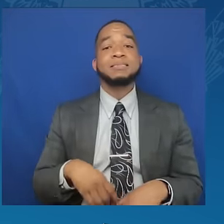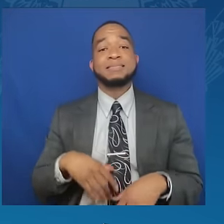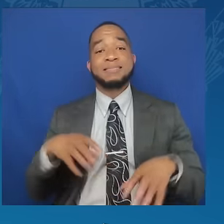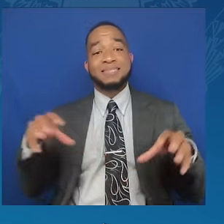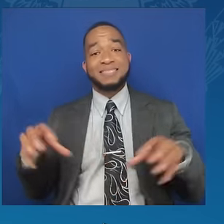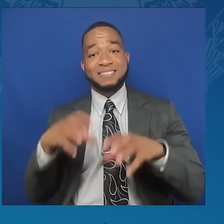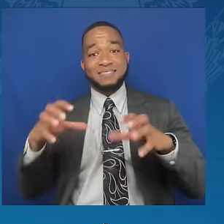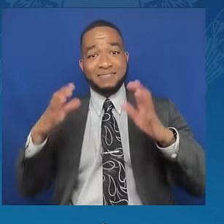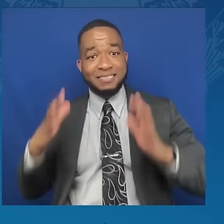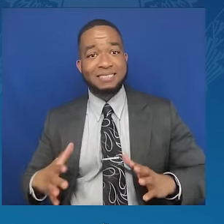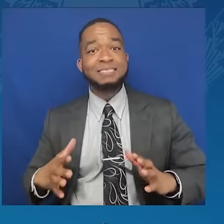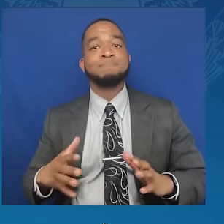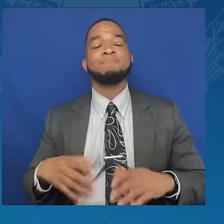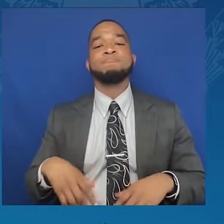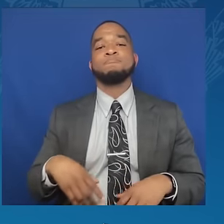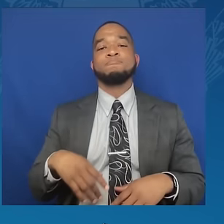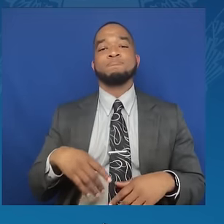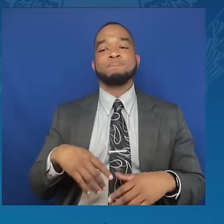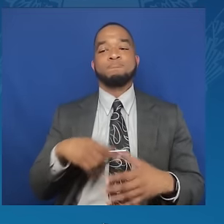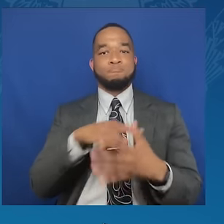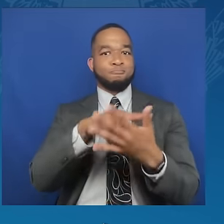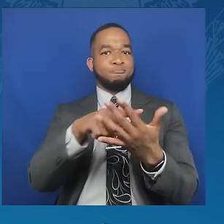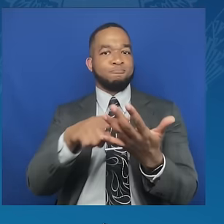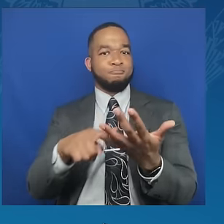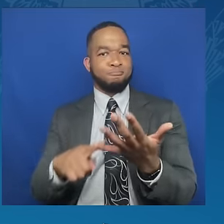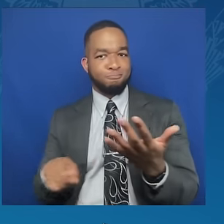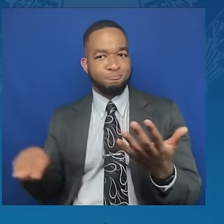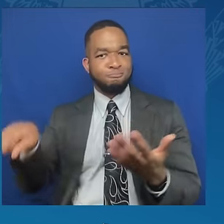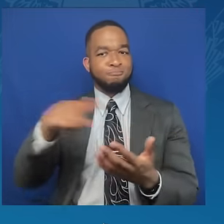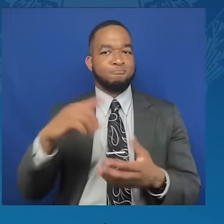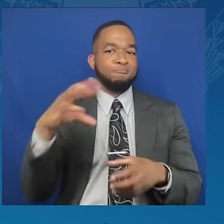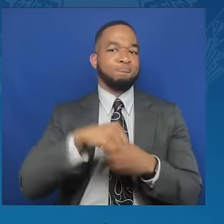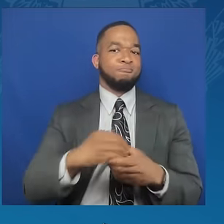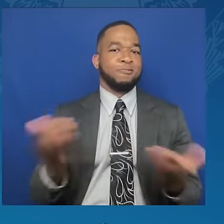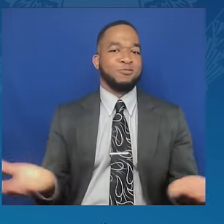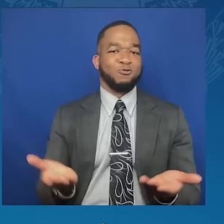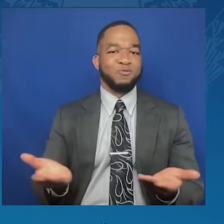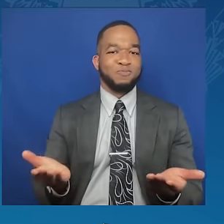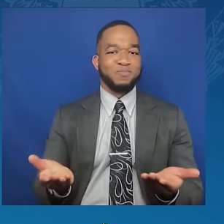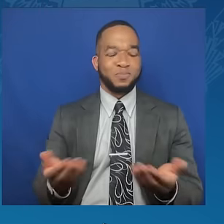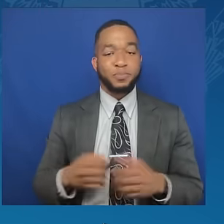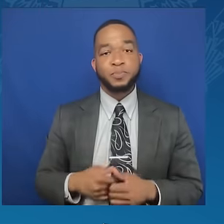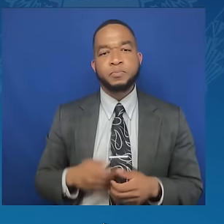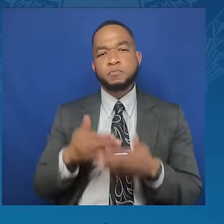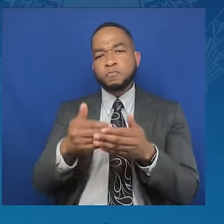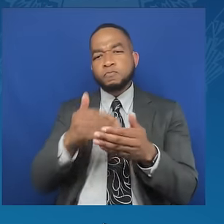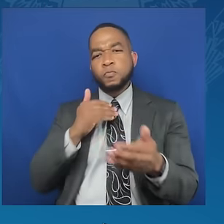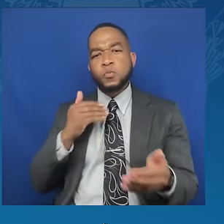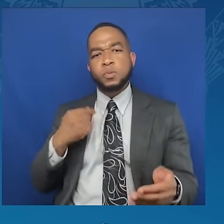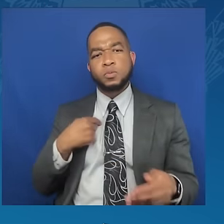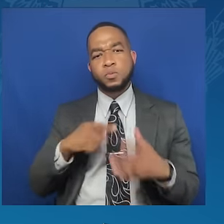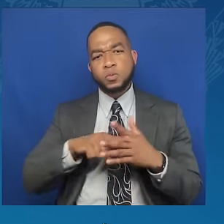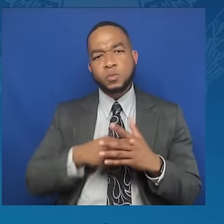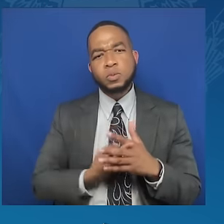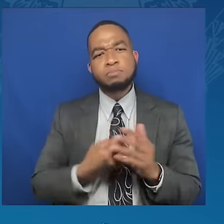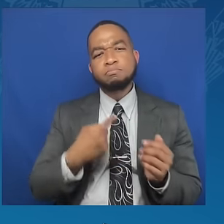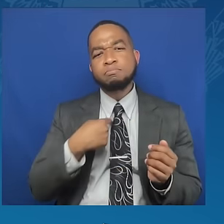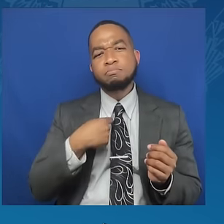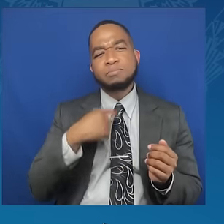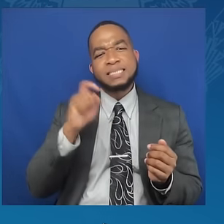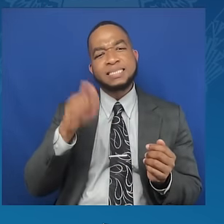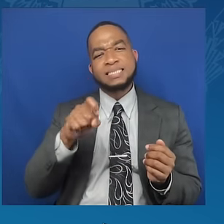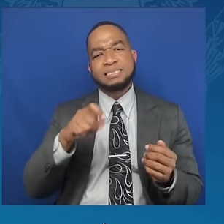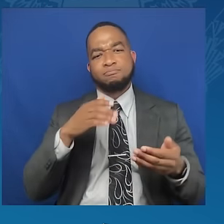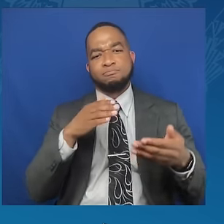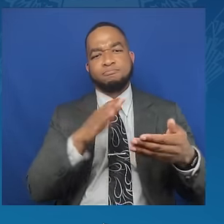So before I begin today, I must address the humanitarian crisis in Gaza.